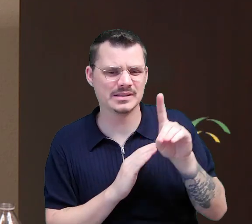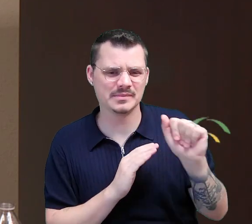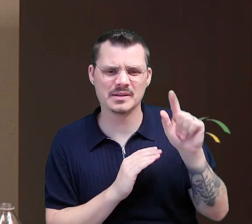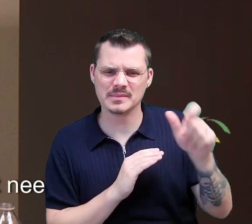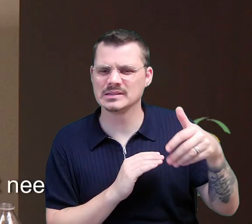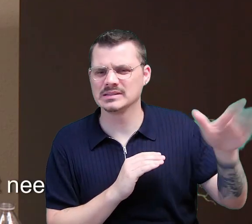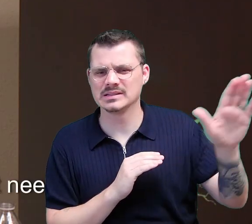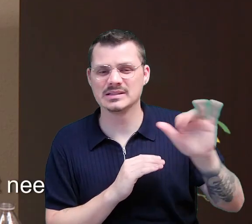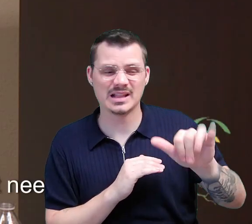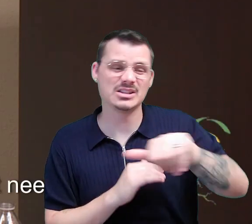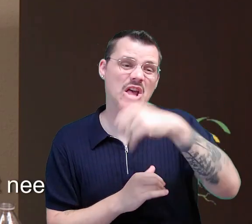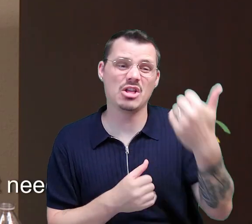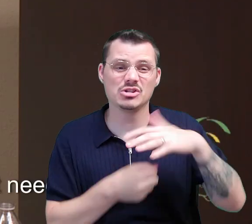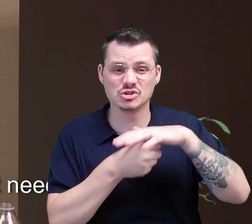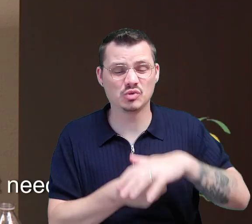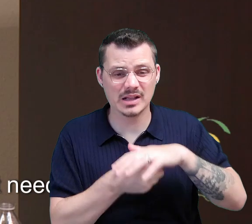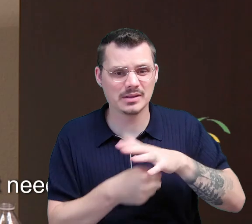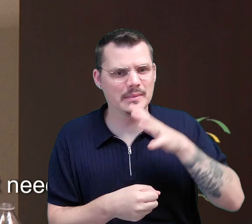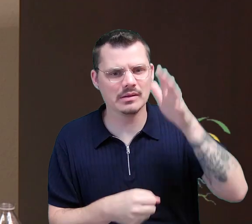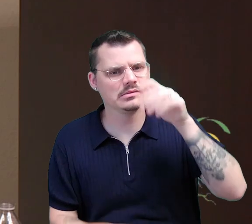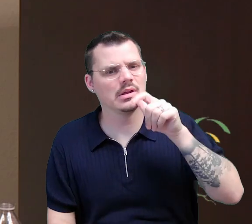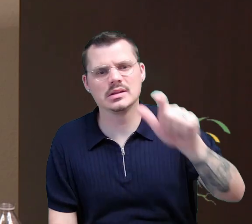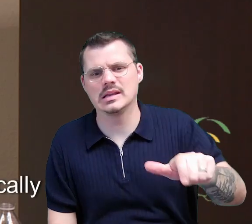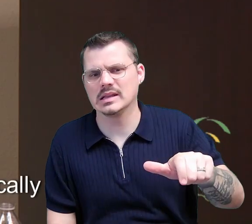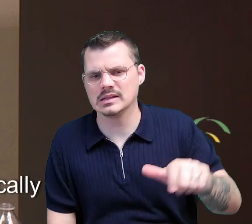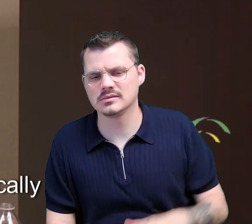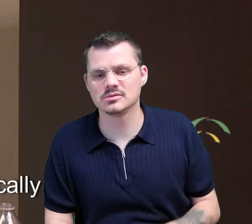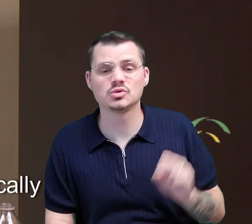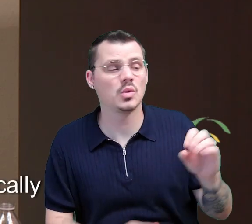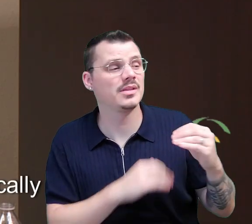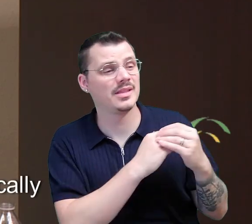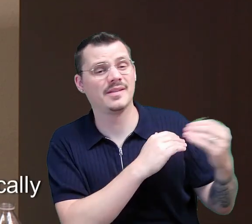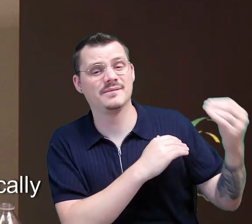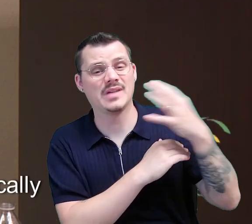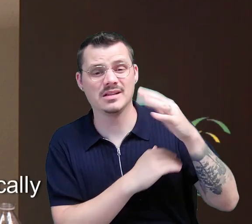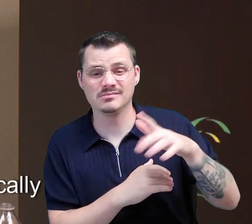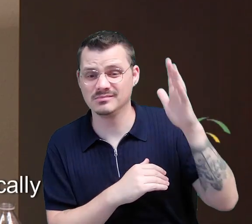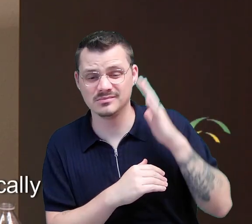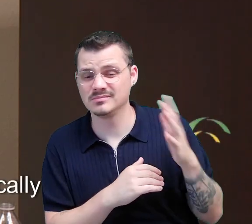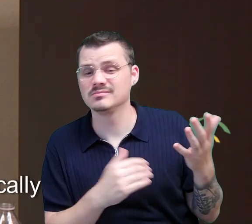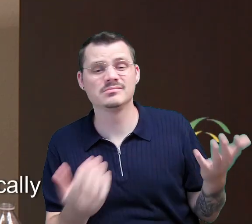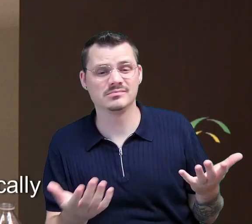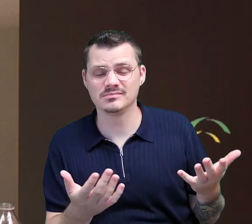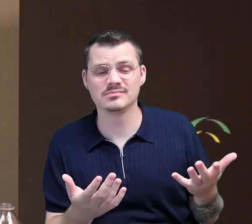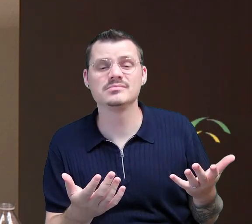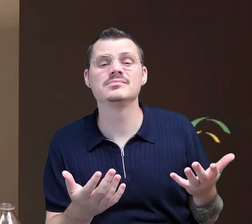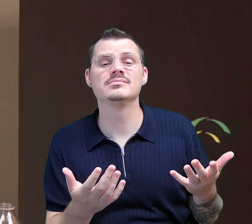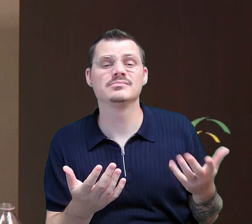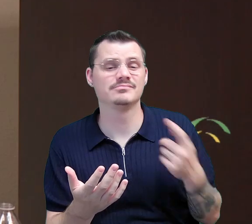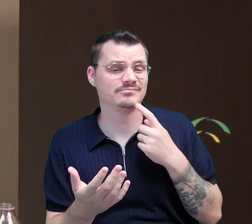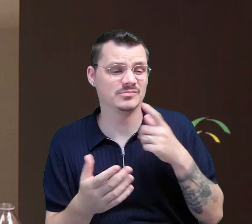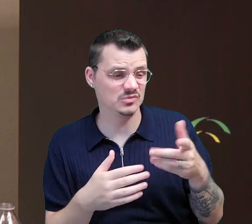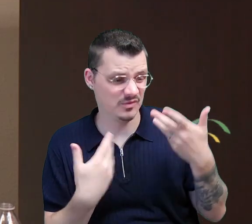disability. That's just another stress that you don't need. So the advice in those days was typically followed